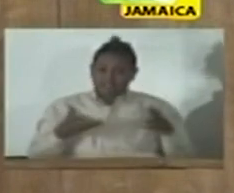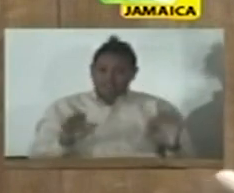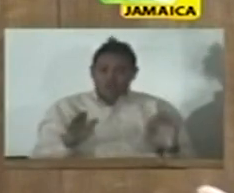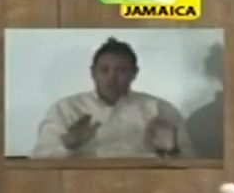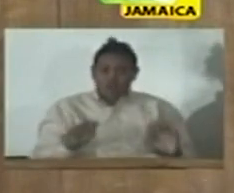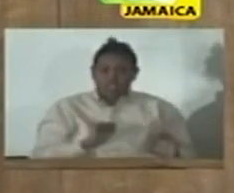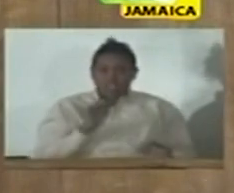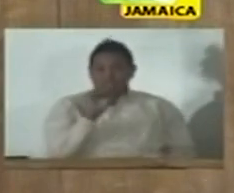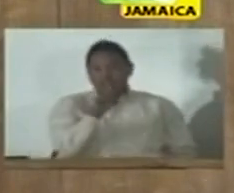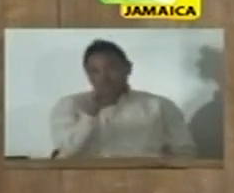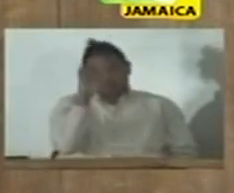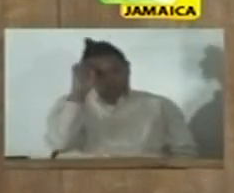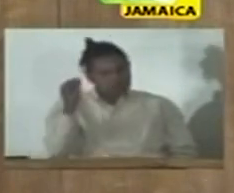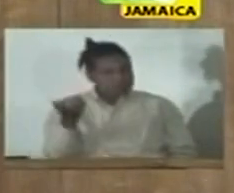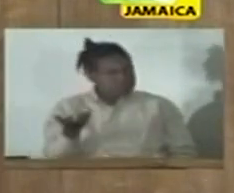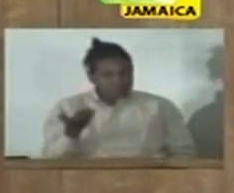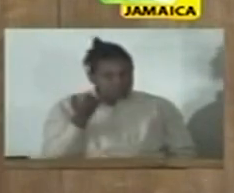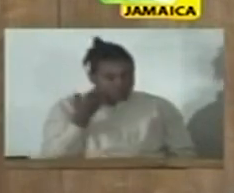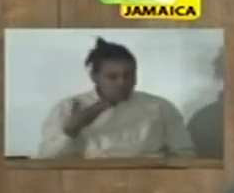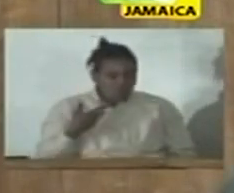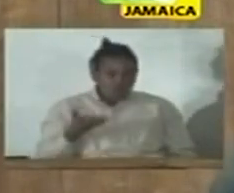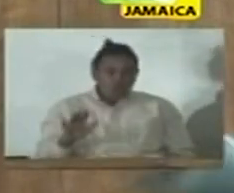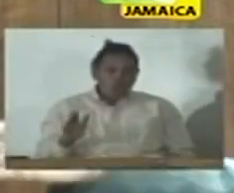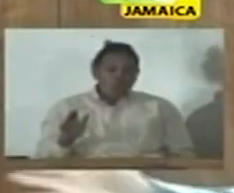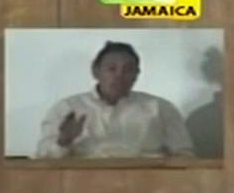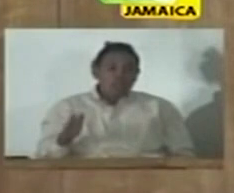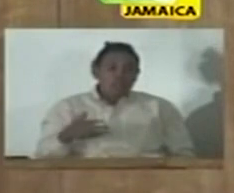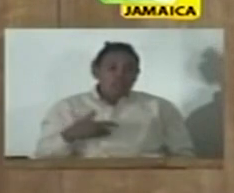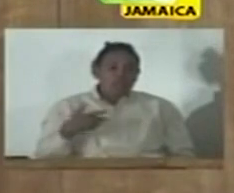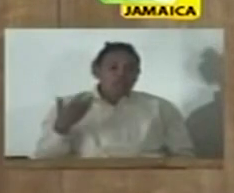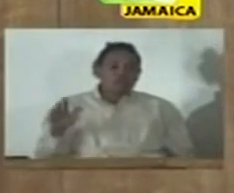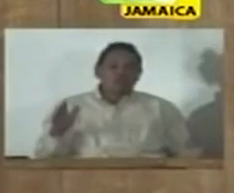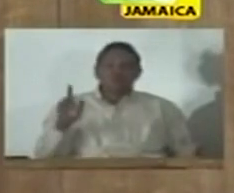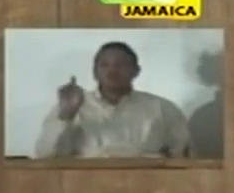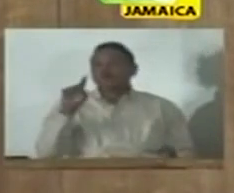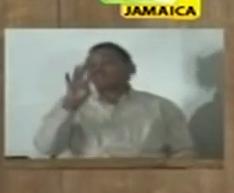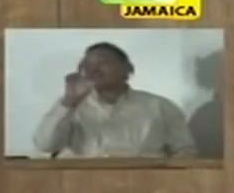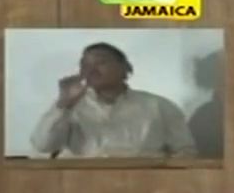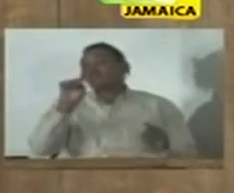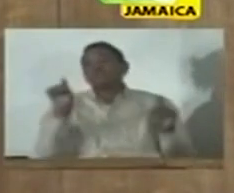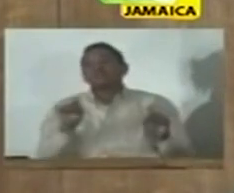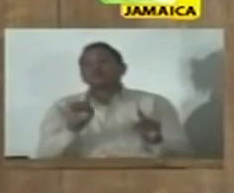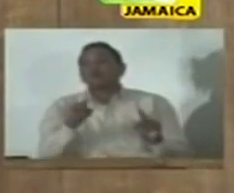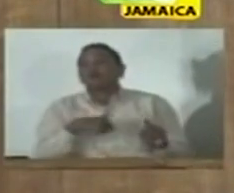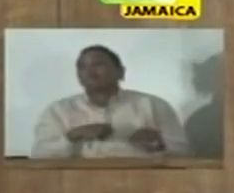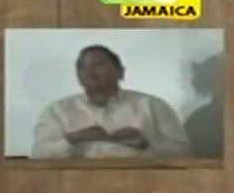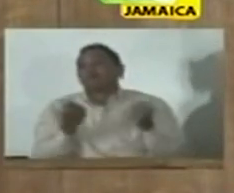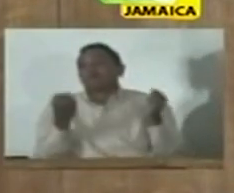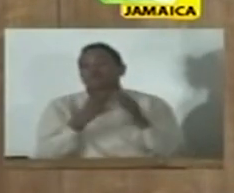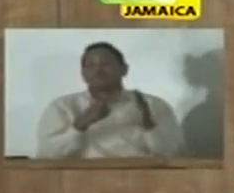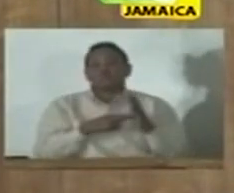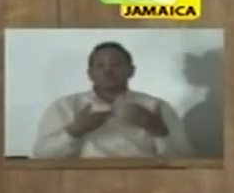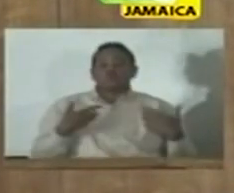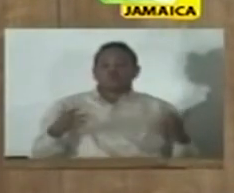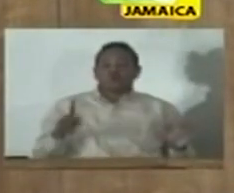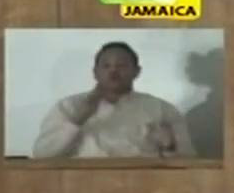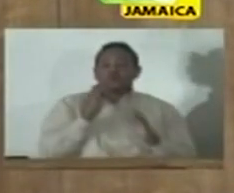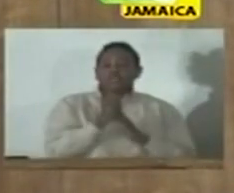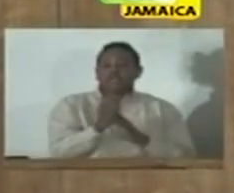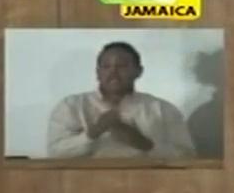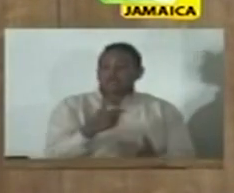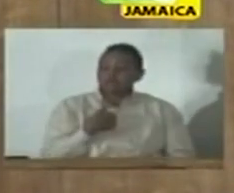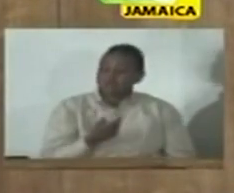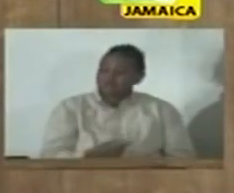I'm asking you that, Mr. President. I don't want to run afoul of your 43. So could you guide me on that? So you touch the fish thing in some